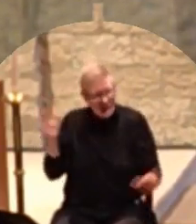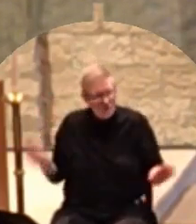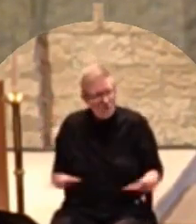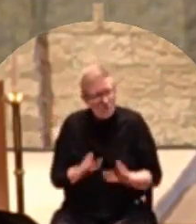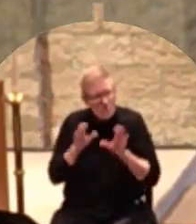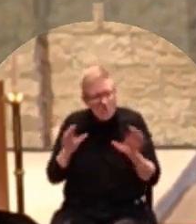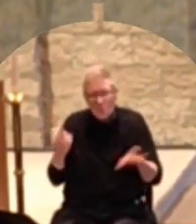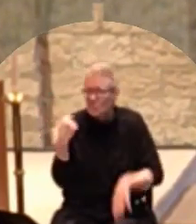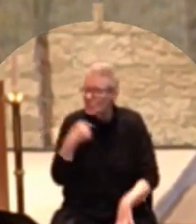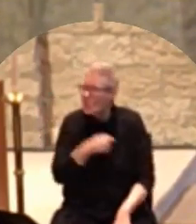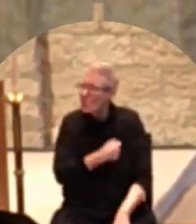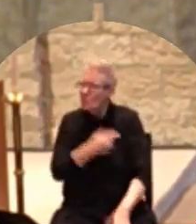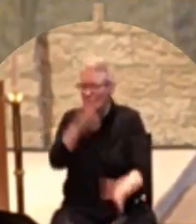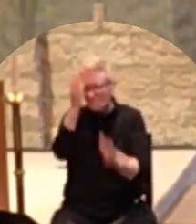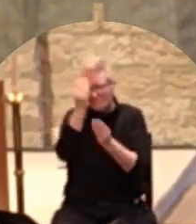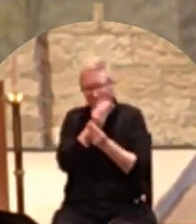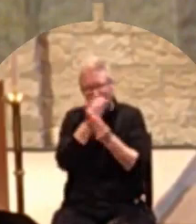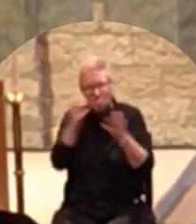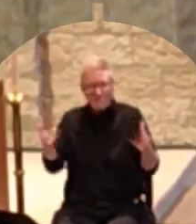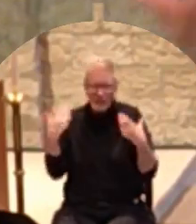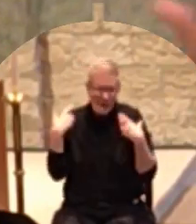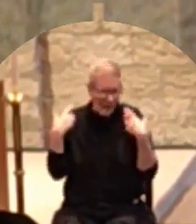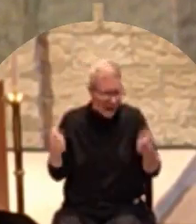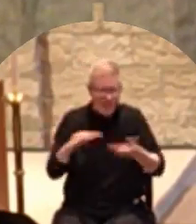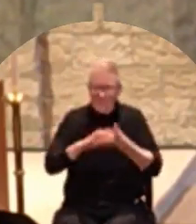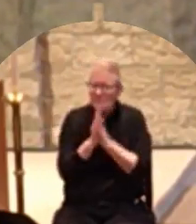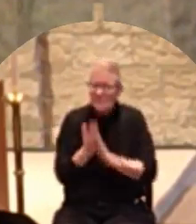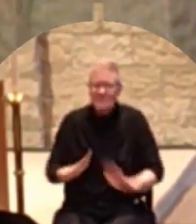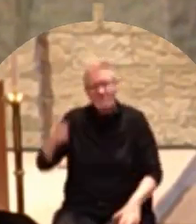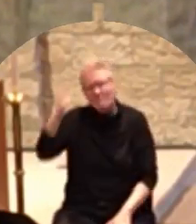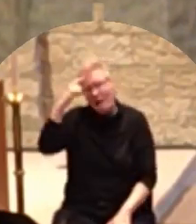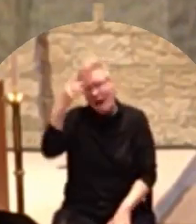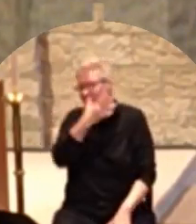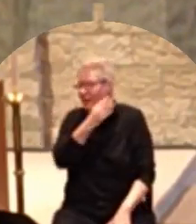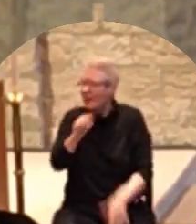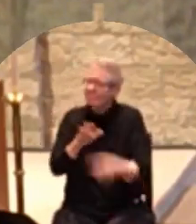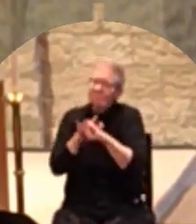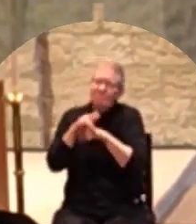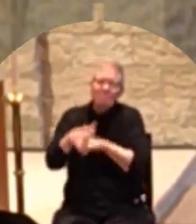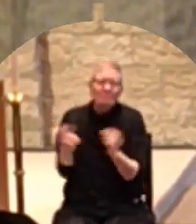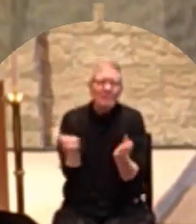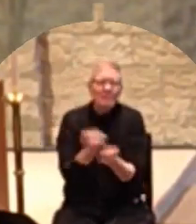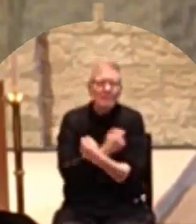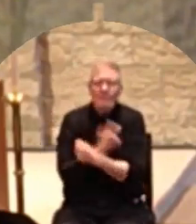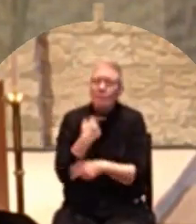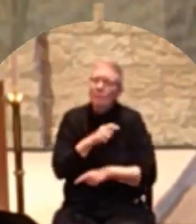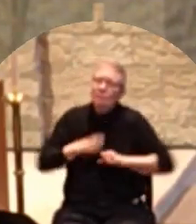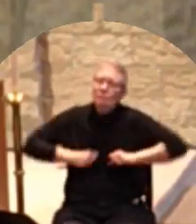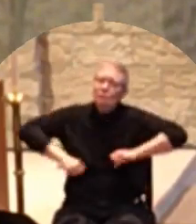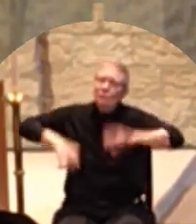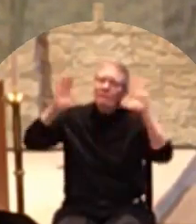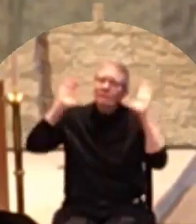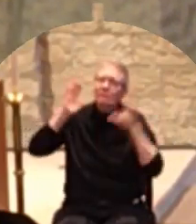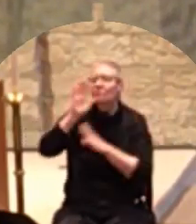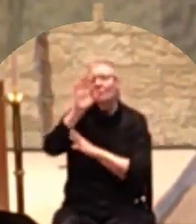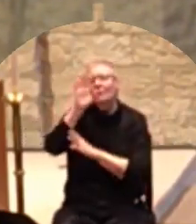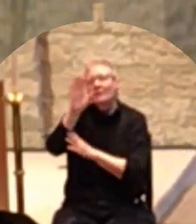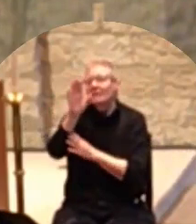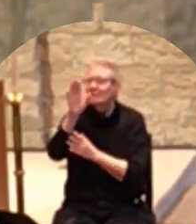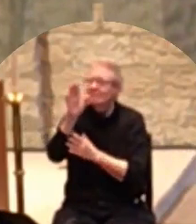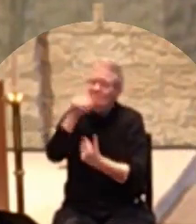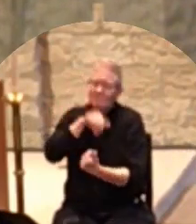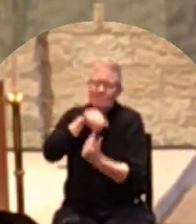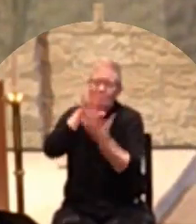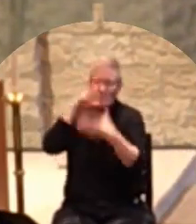and abundant love. And we surrender again to this infinite, invisible presence within. We feel this presence